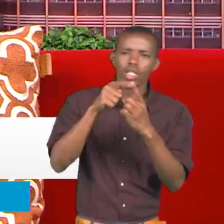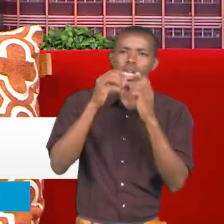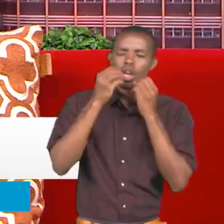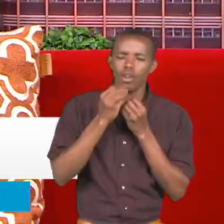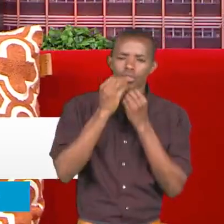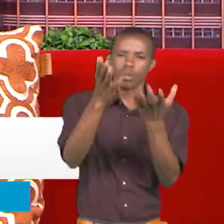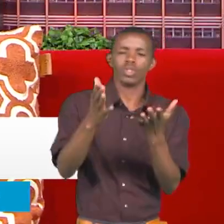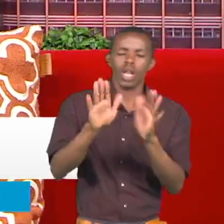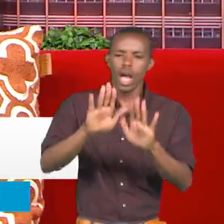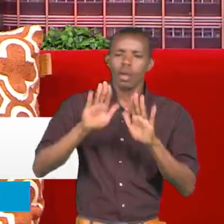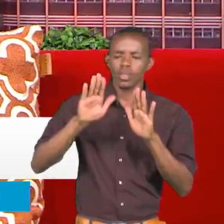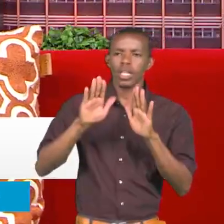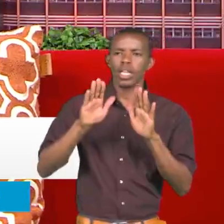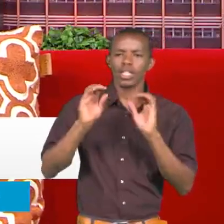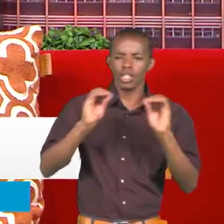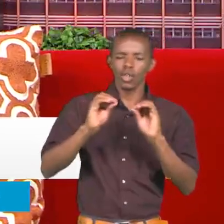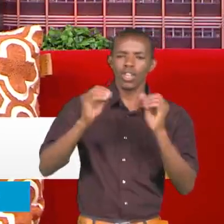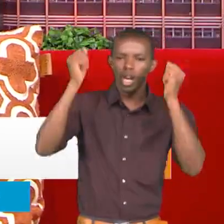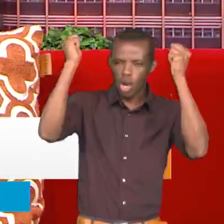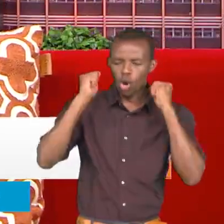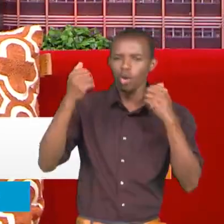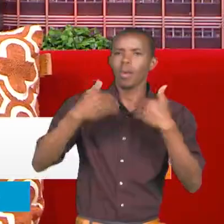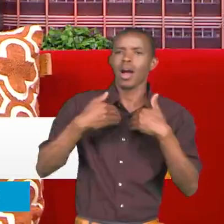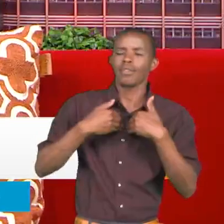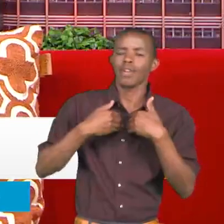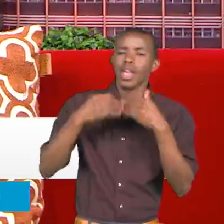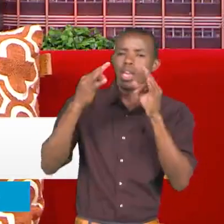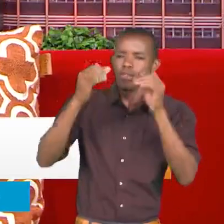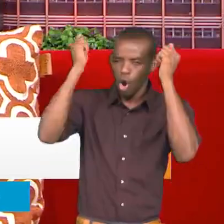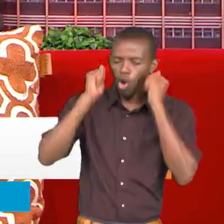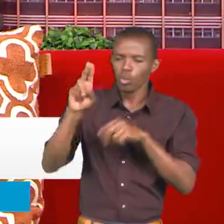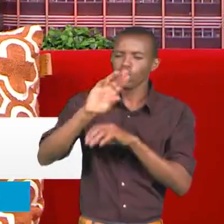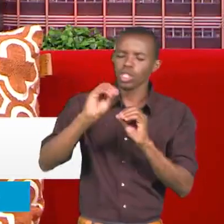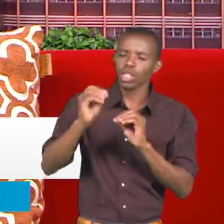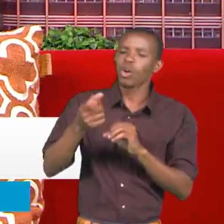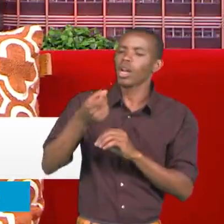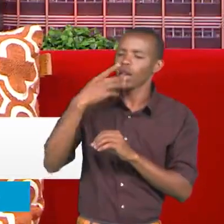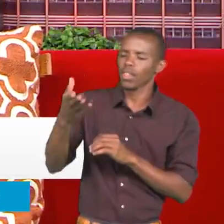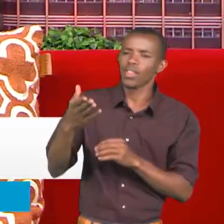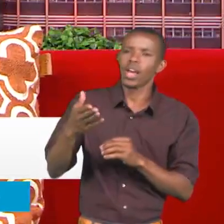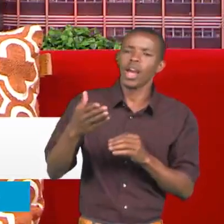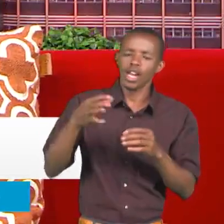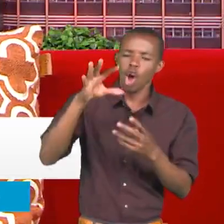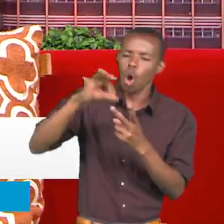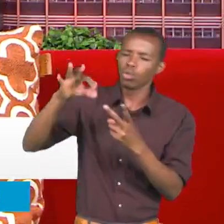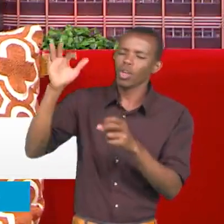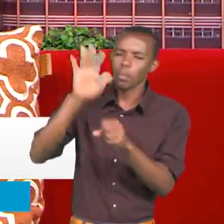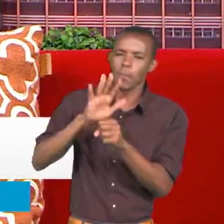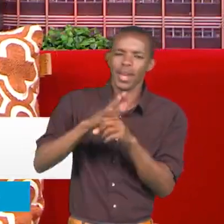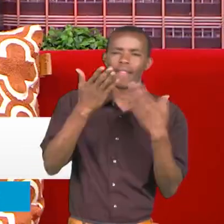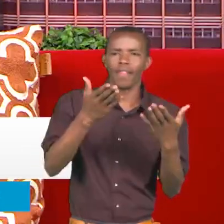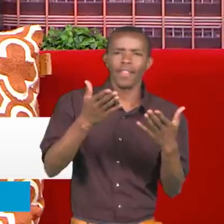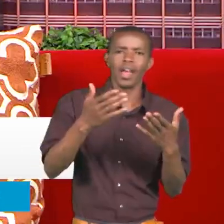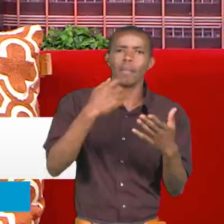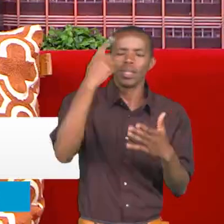if you can't abstain, there's a condom. If you can't use a condom with PrEP, you know, there's PrEP, and there are many other options available for you. So for me, what I like saying, and